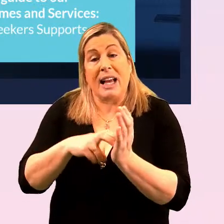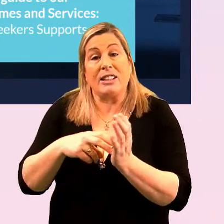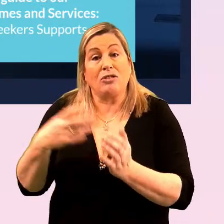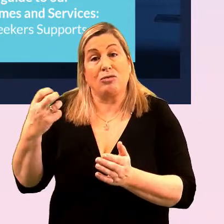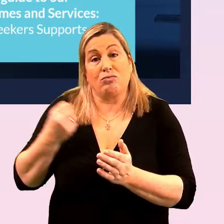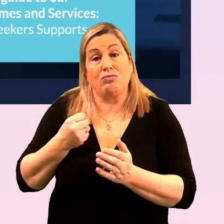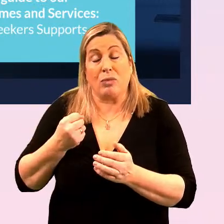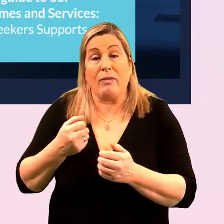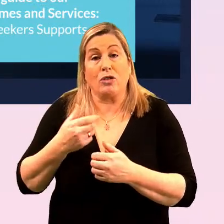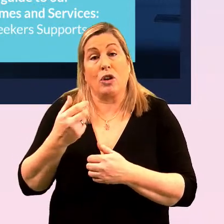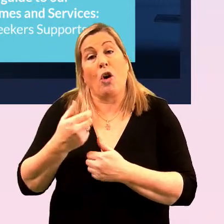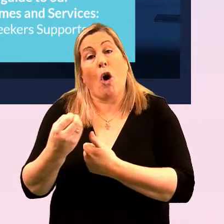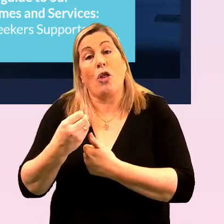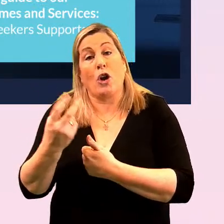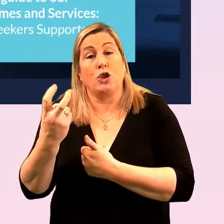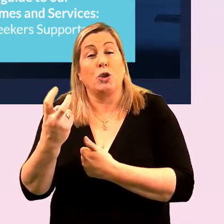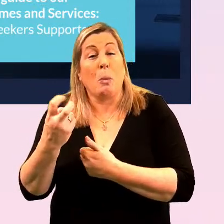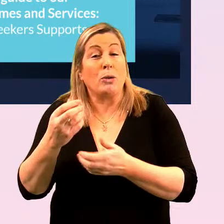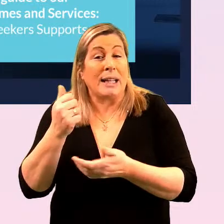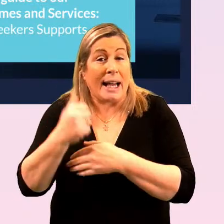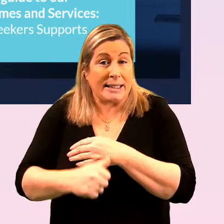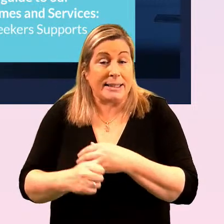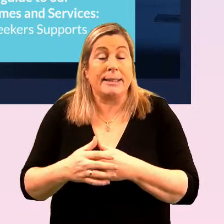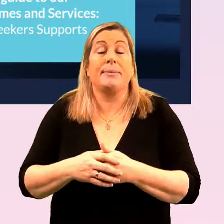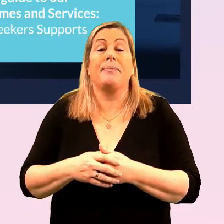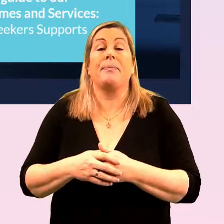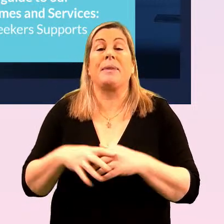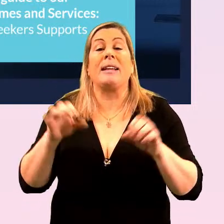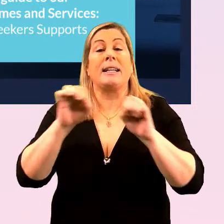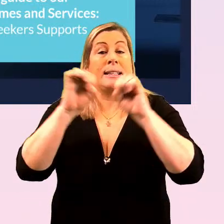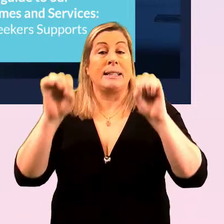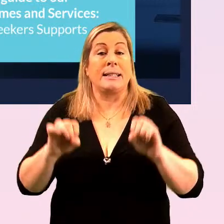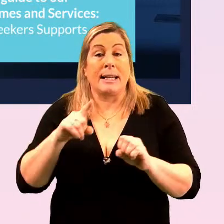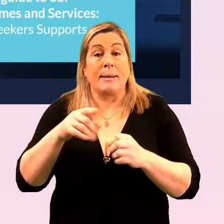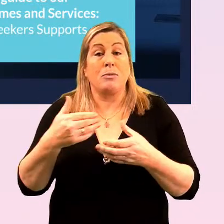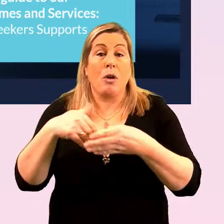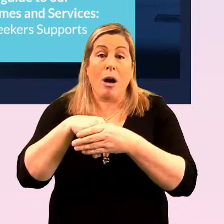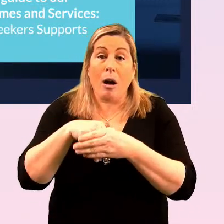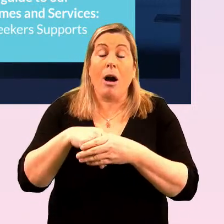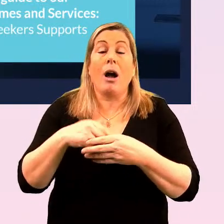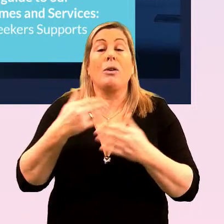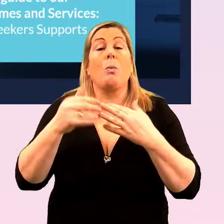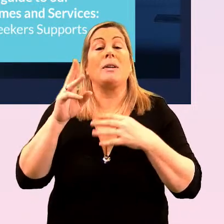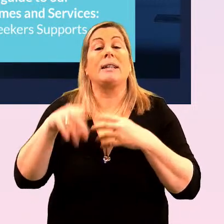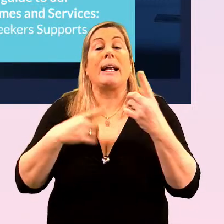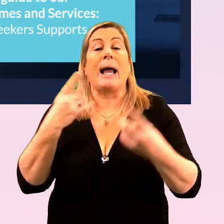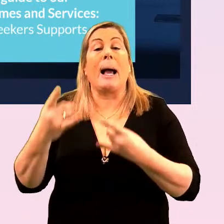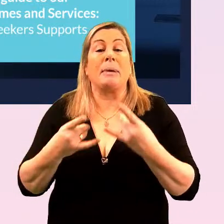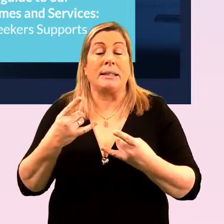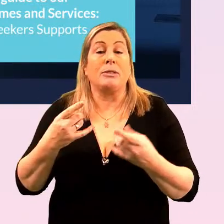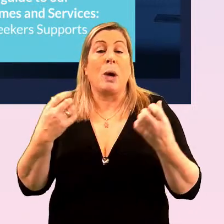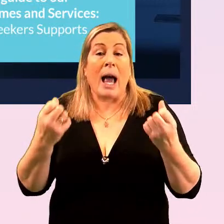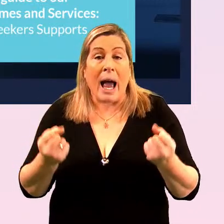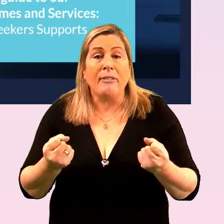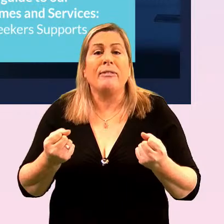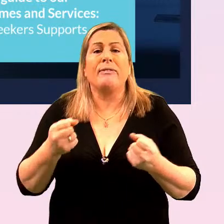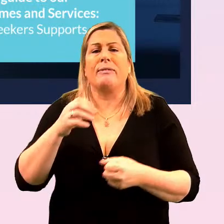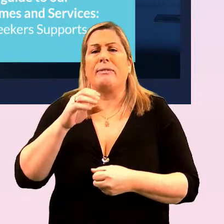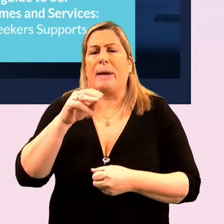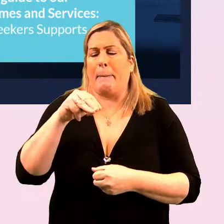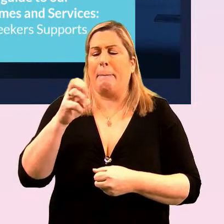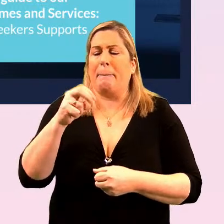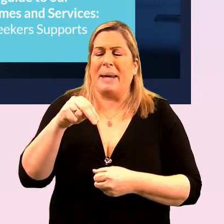comes to you routinely. Then in terms of the schemes that you're on, what can happen is that there are means disregards.